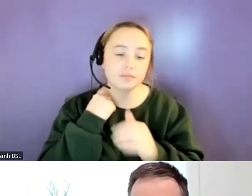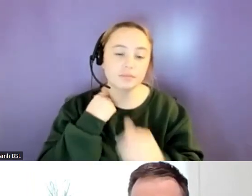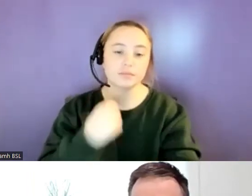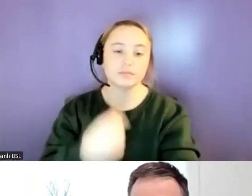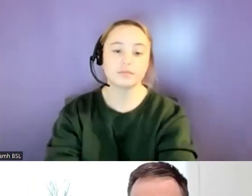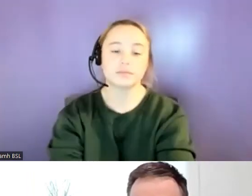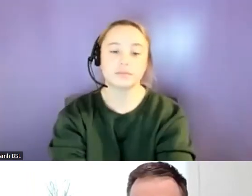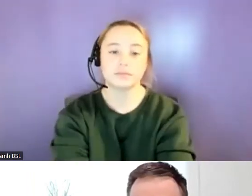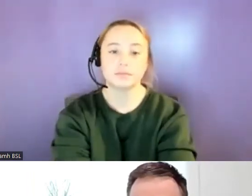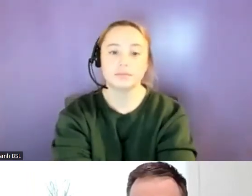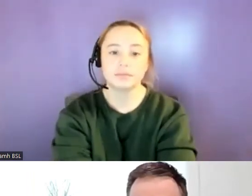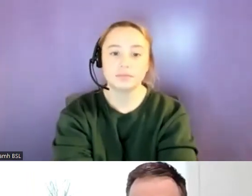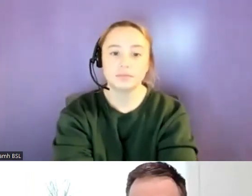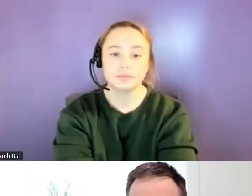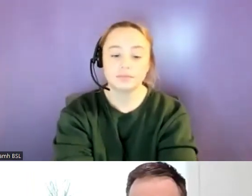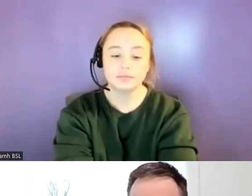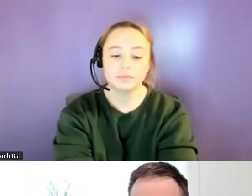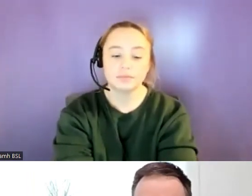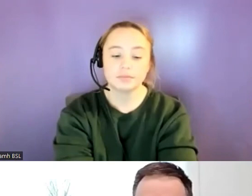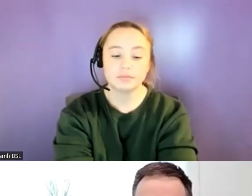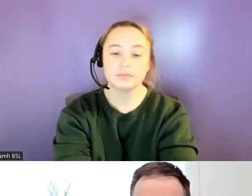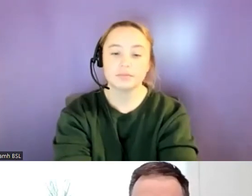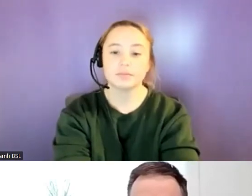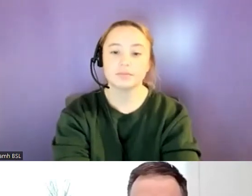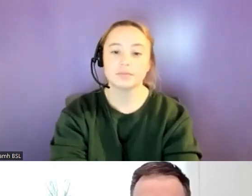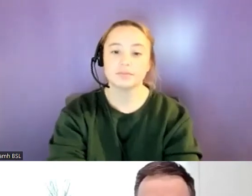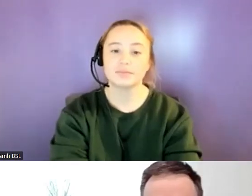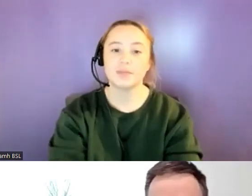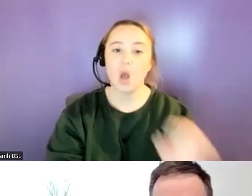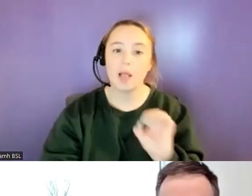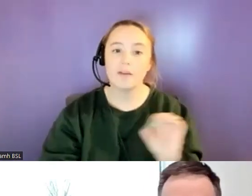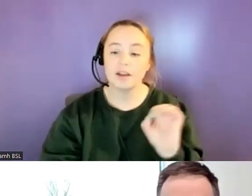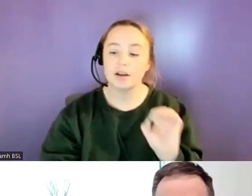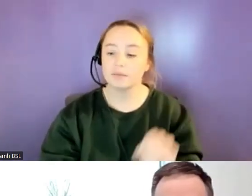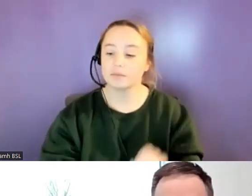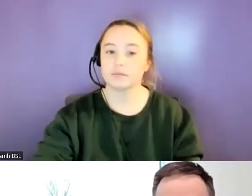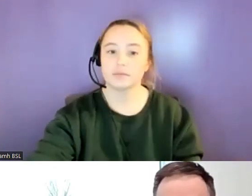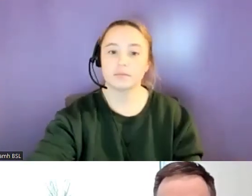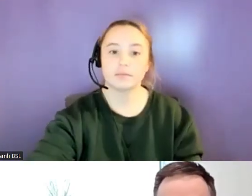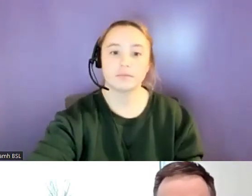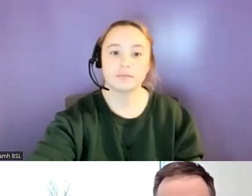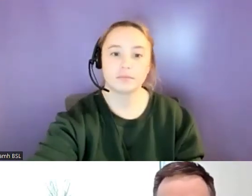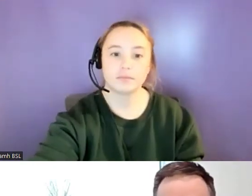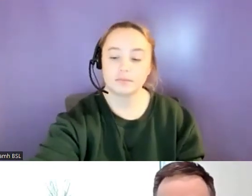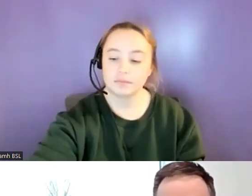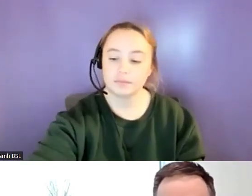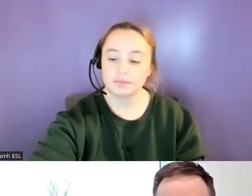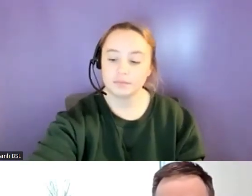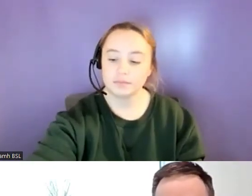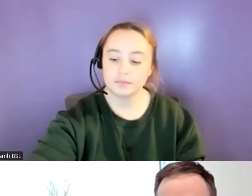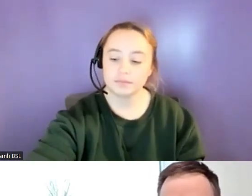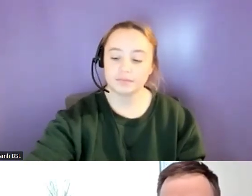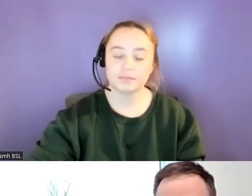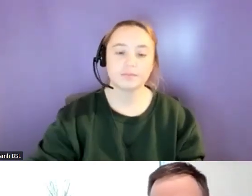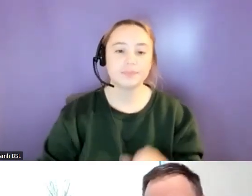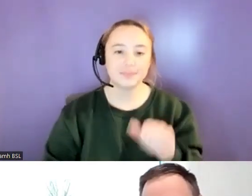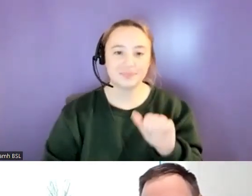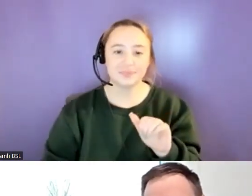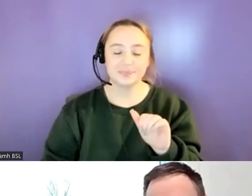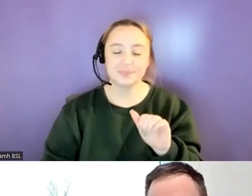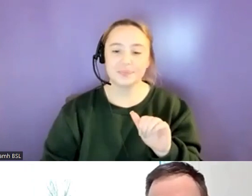Anybody want to come in? I can. Thanks, Olivia. Surprisingly enough. Yeah, so